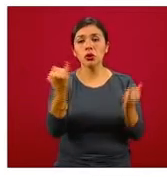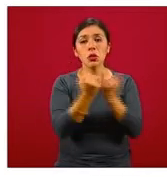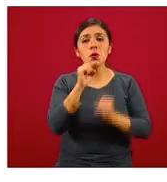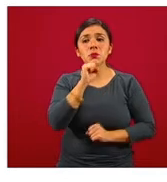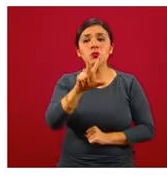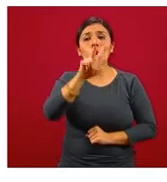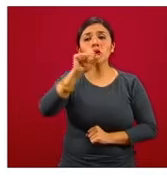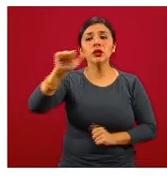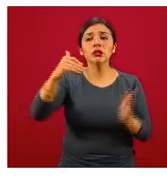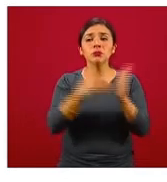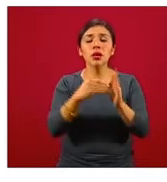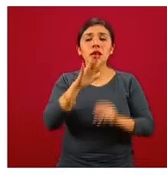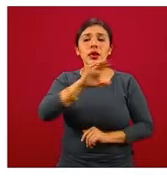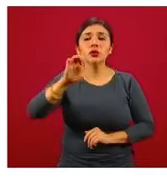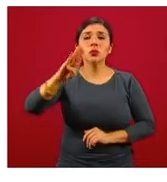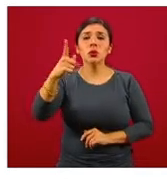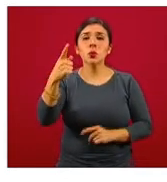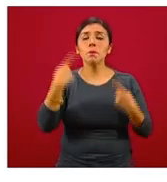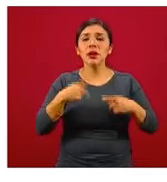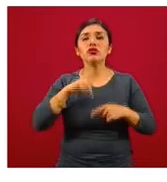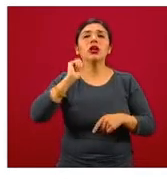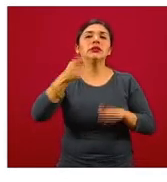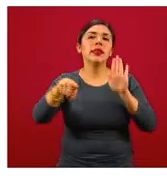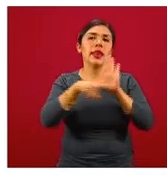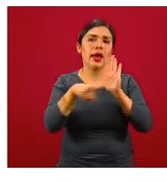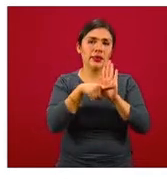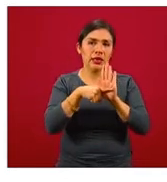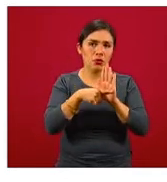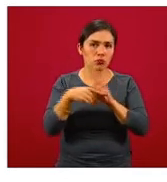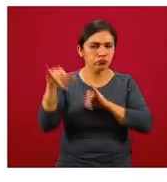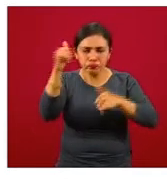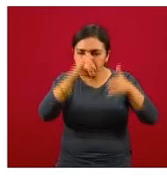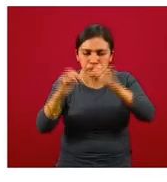those 42,000, and we have